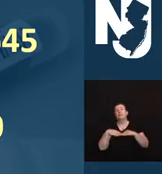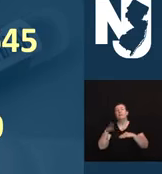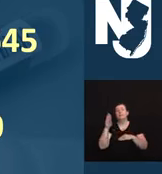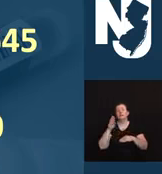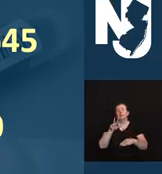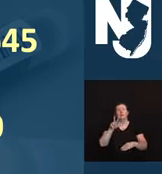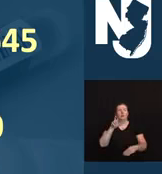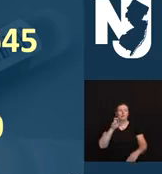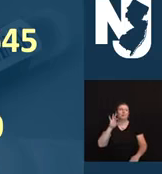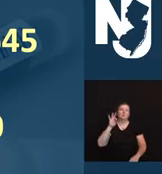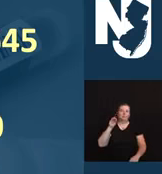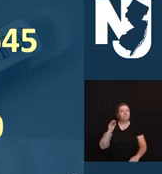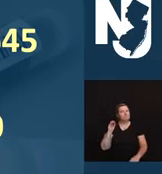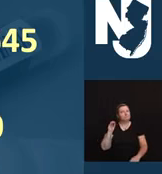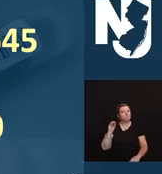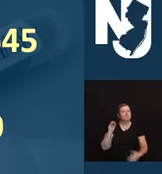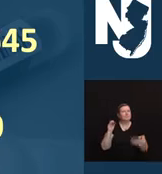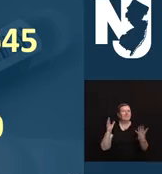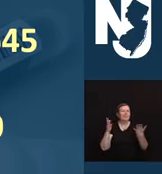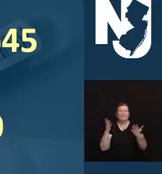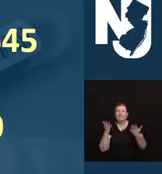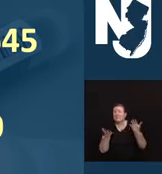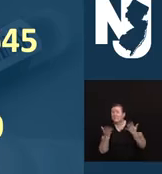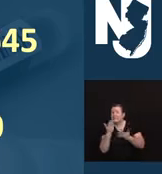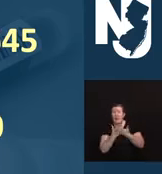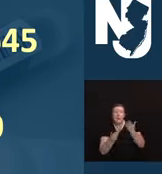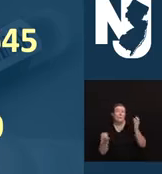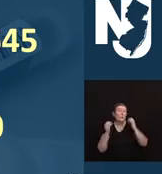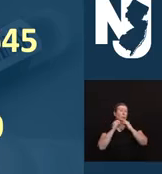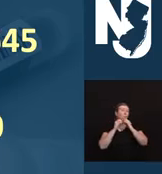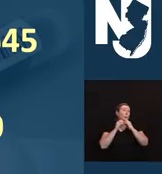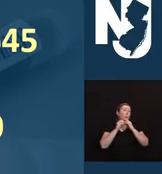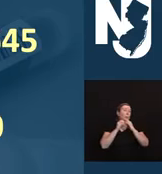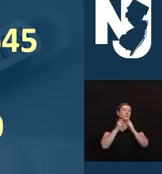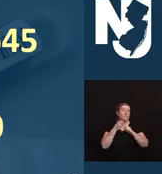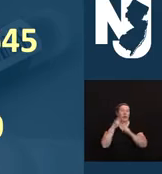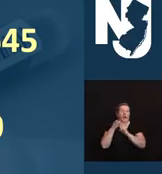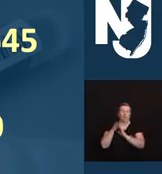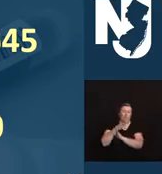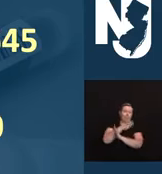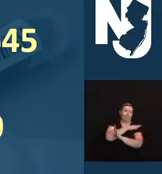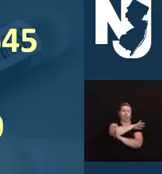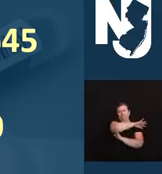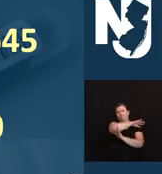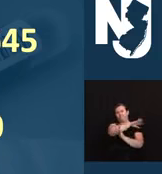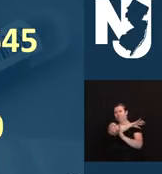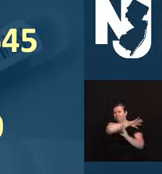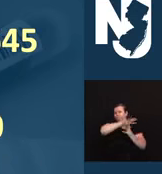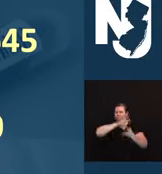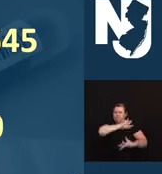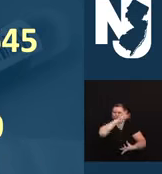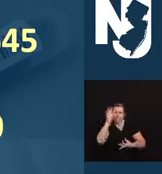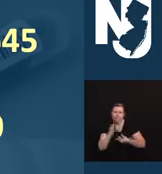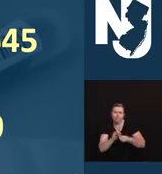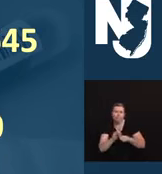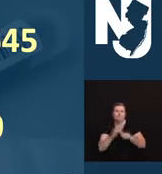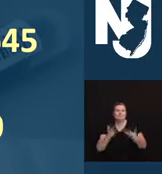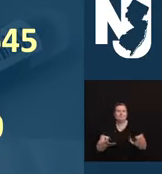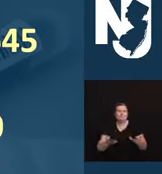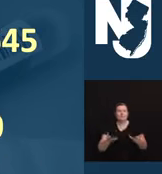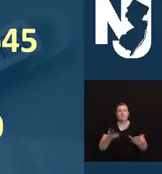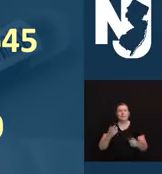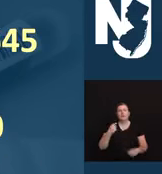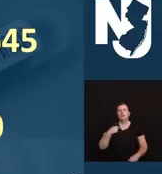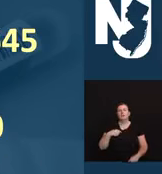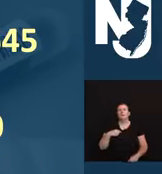be some number more from the past couple of days. That's almost 400, folks. So the folks out there who think that we're in the end zone and we